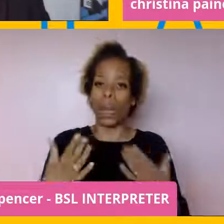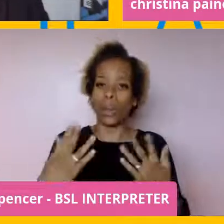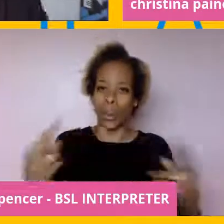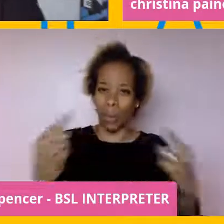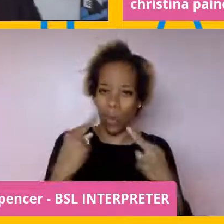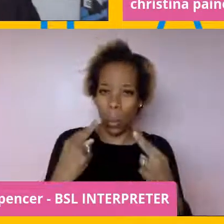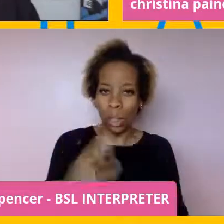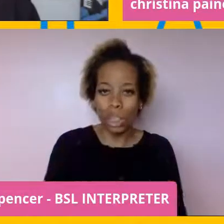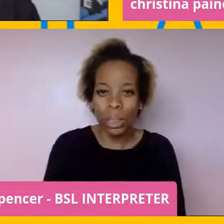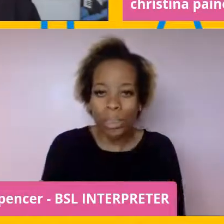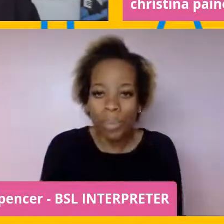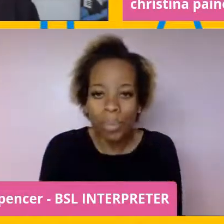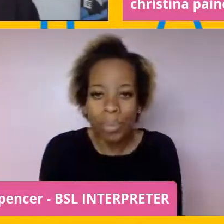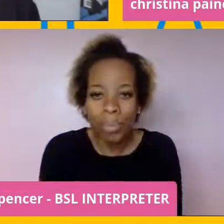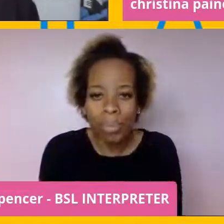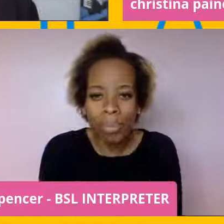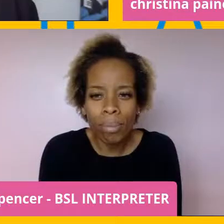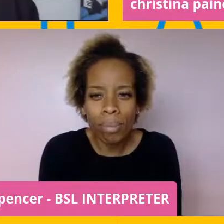Thanks, Christina.